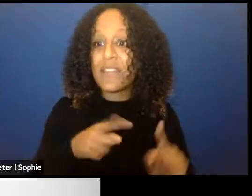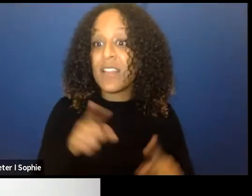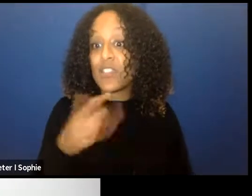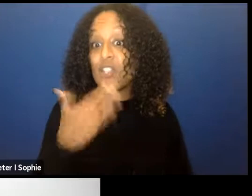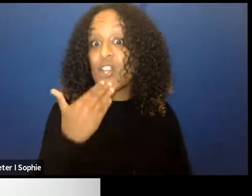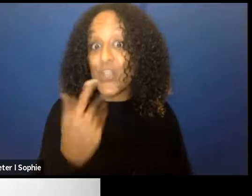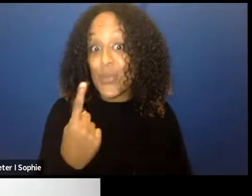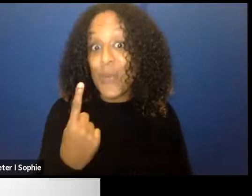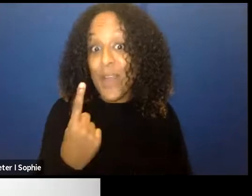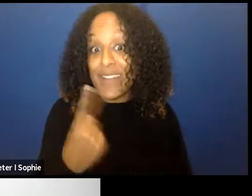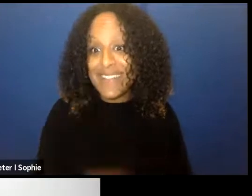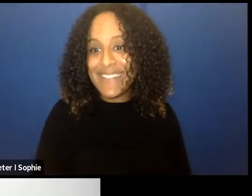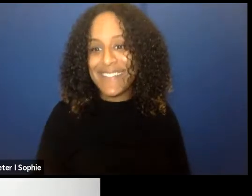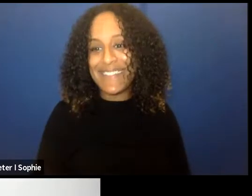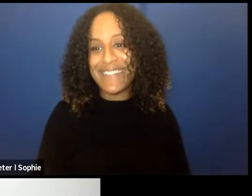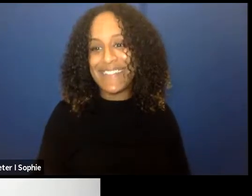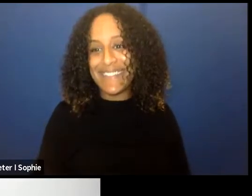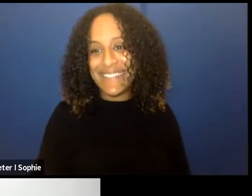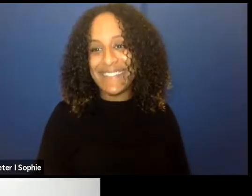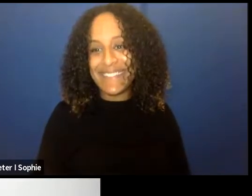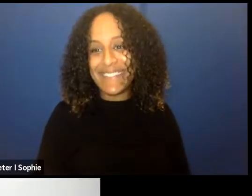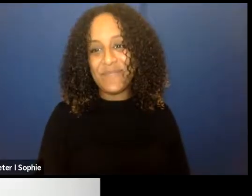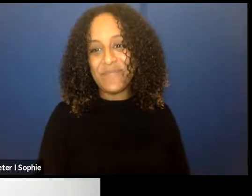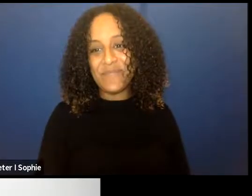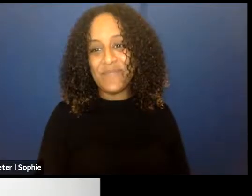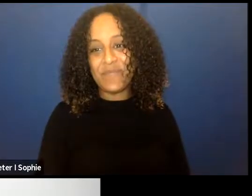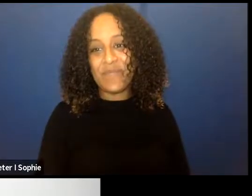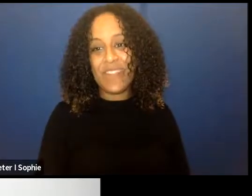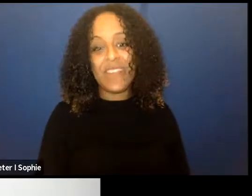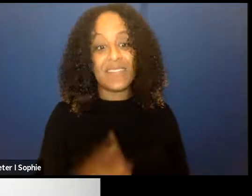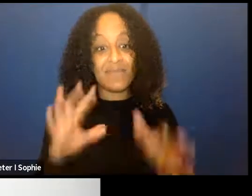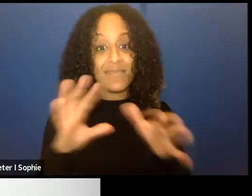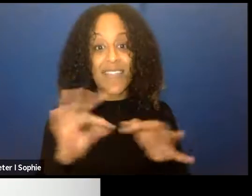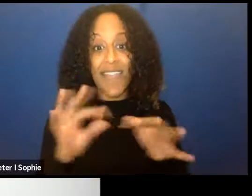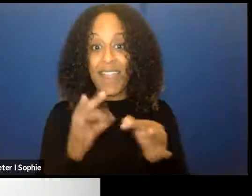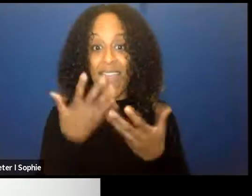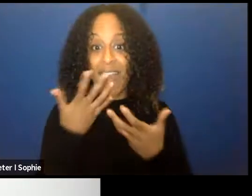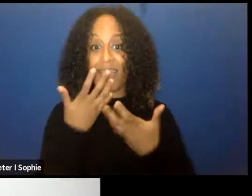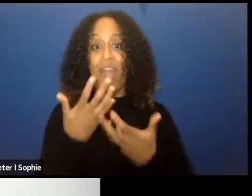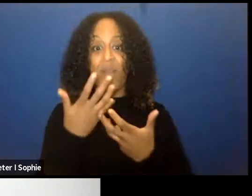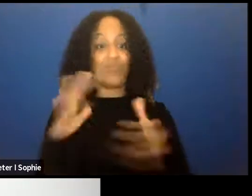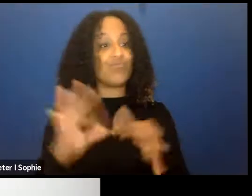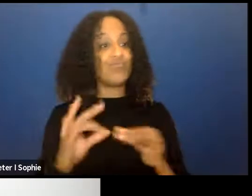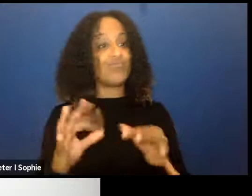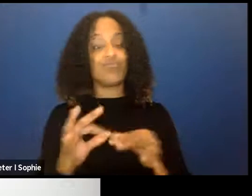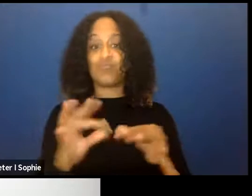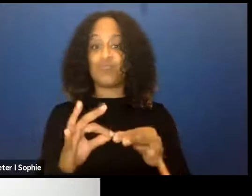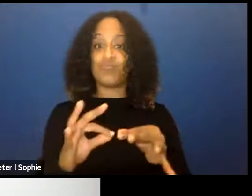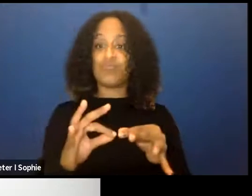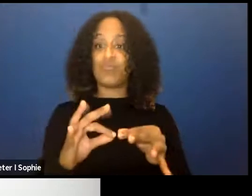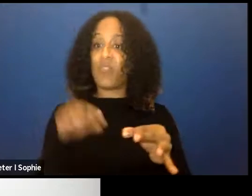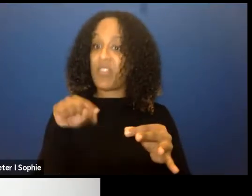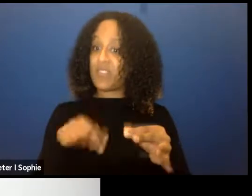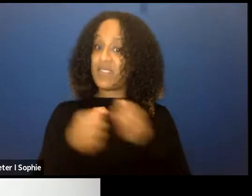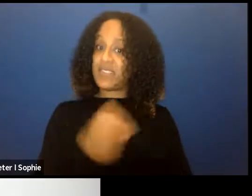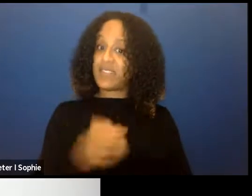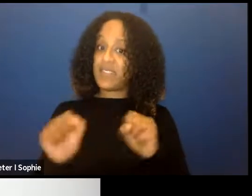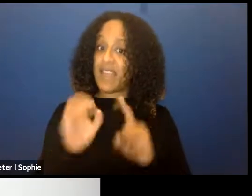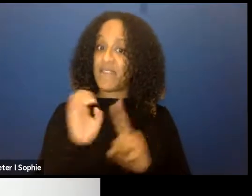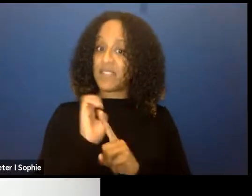one. I think saying it out loud. I think really saying like this is a safe